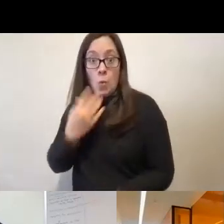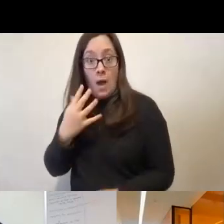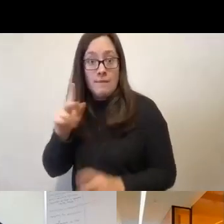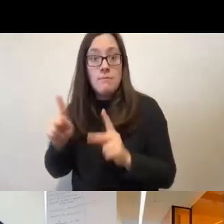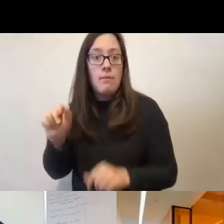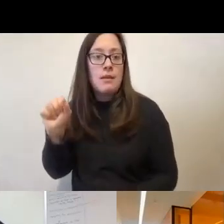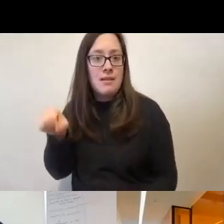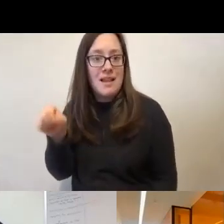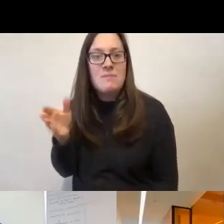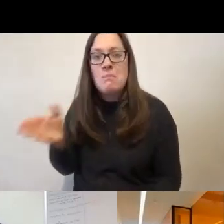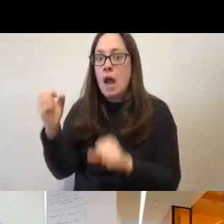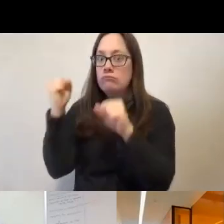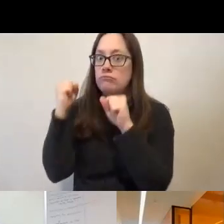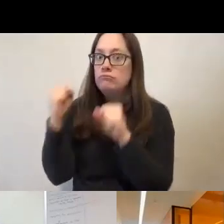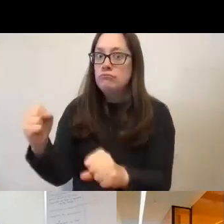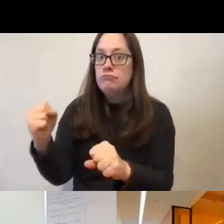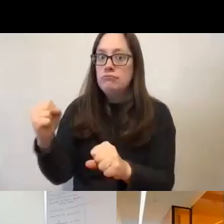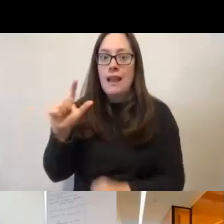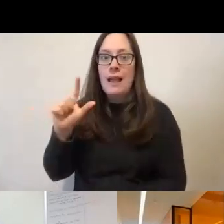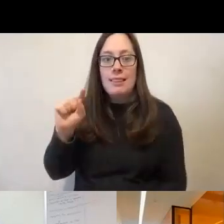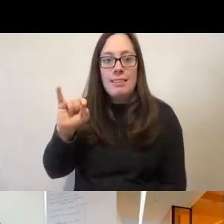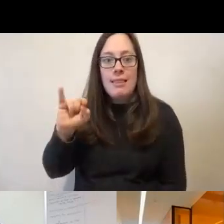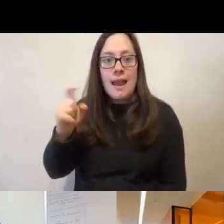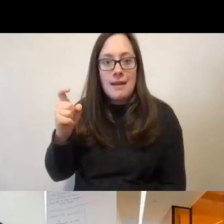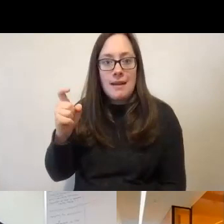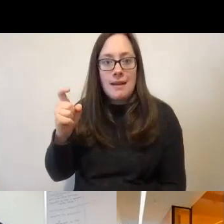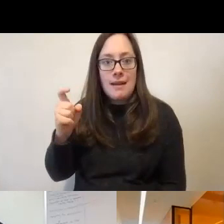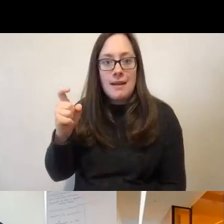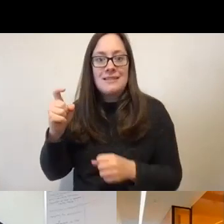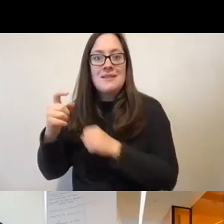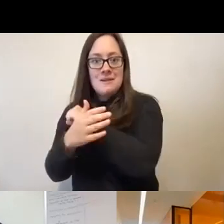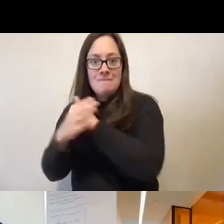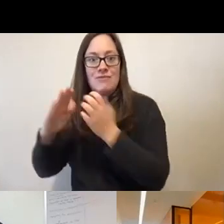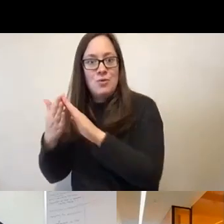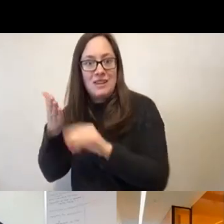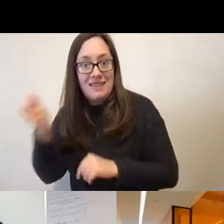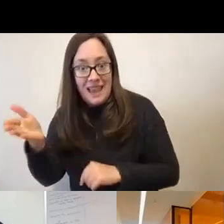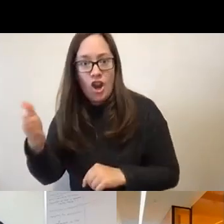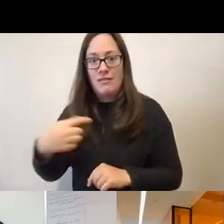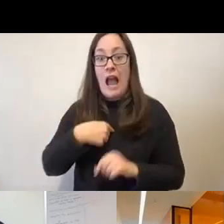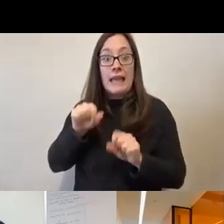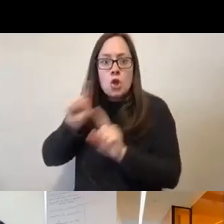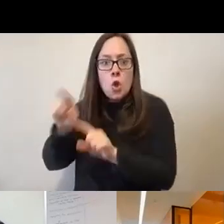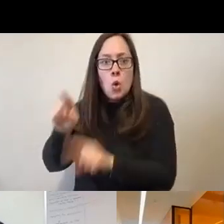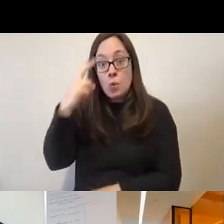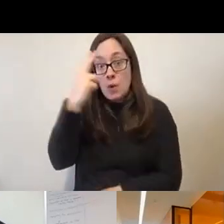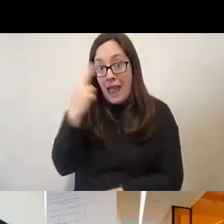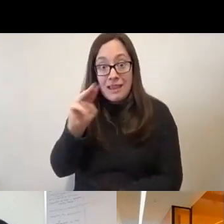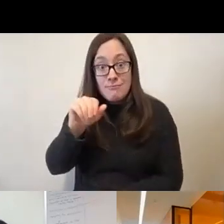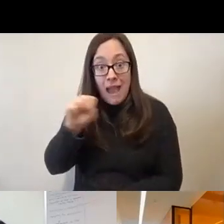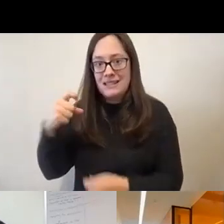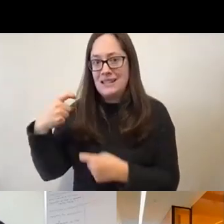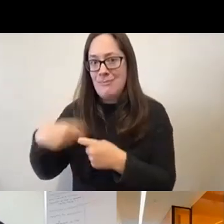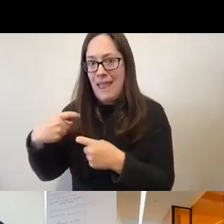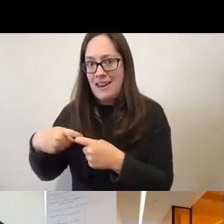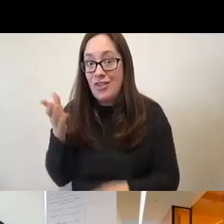large Latin American community. And like I can go to like mass, like Catholic mass in Spanish, and that's not something that